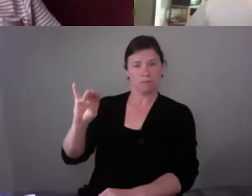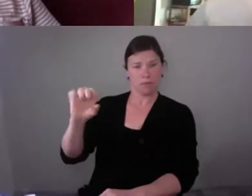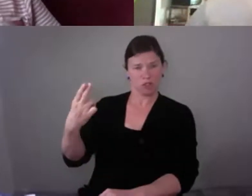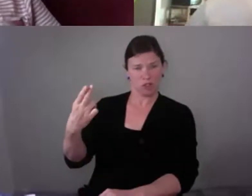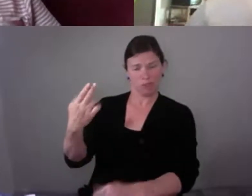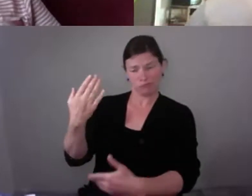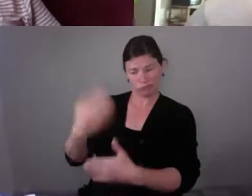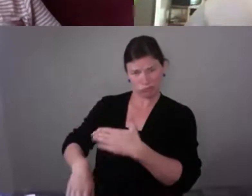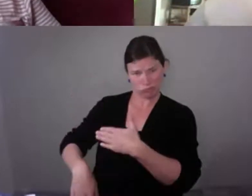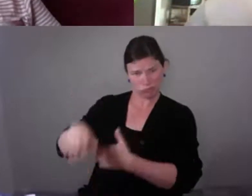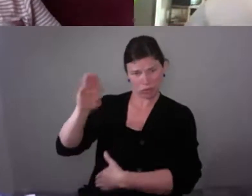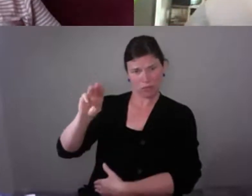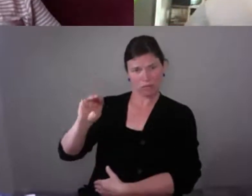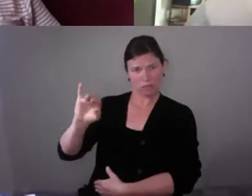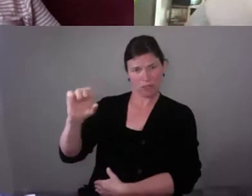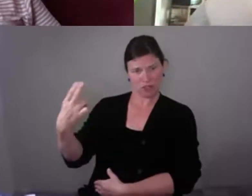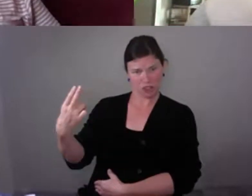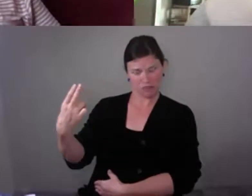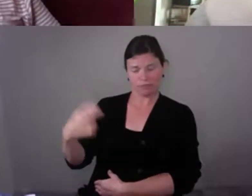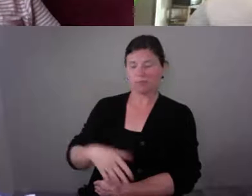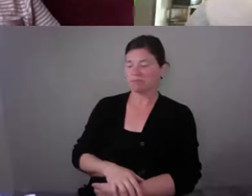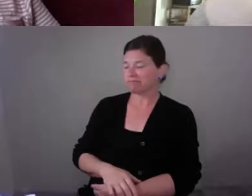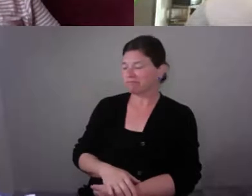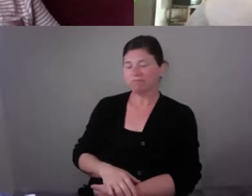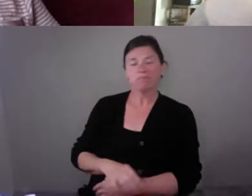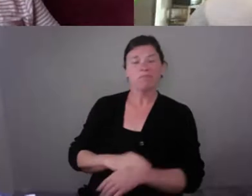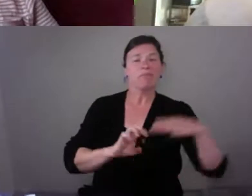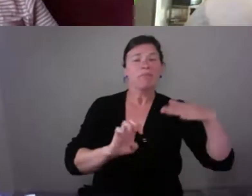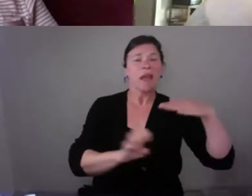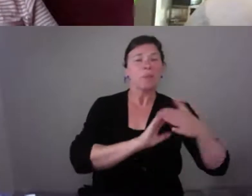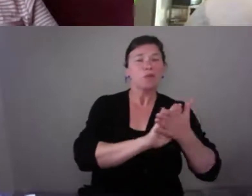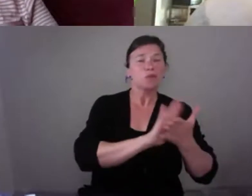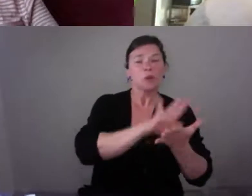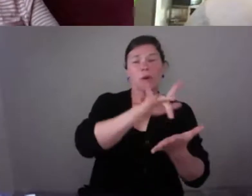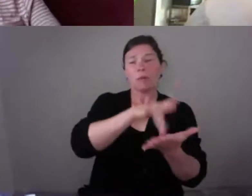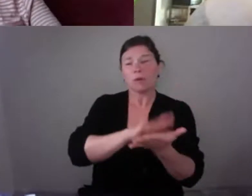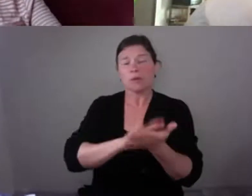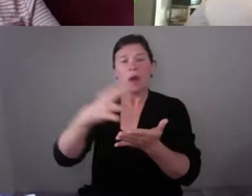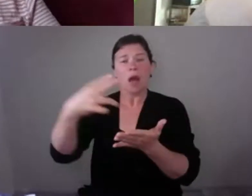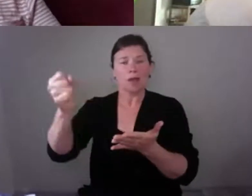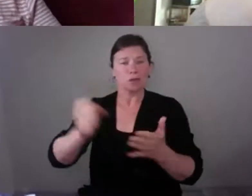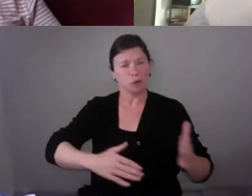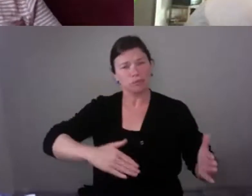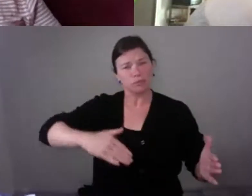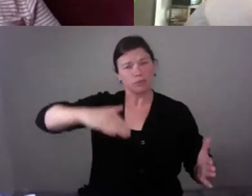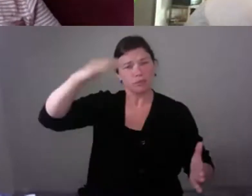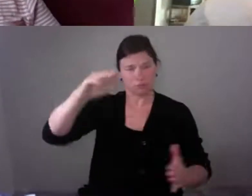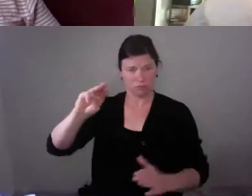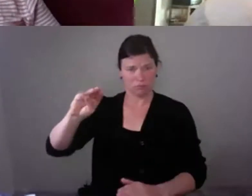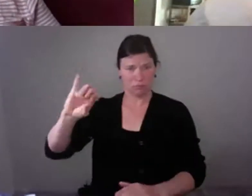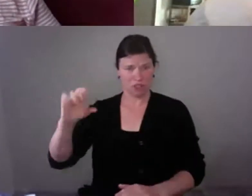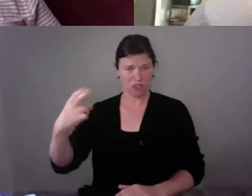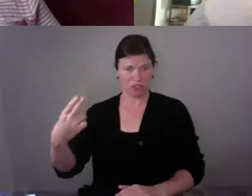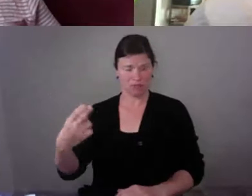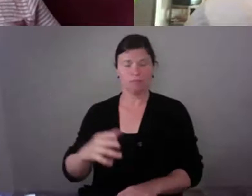went to school through elementary, high school, and middle school, and then I